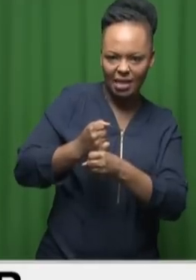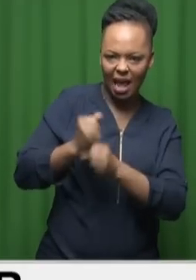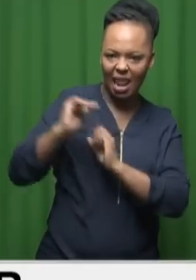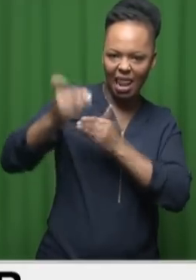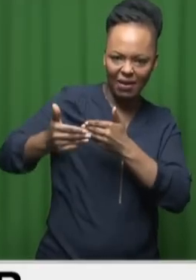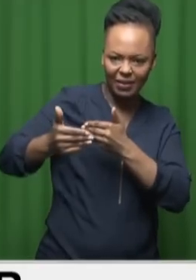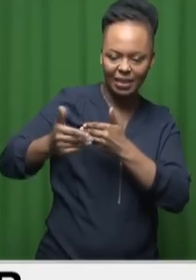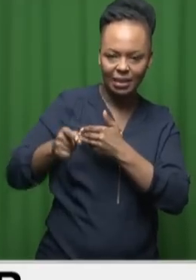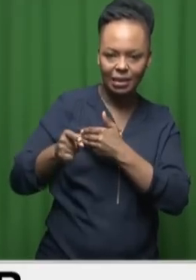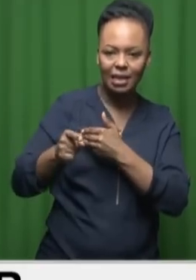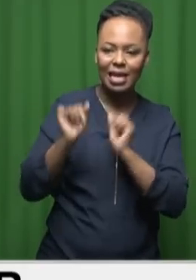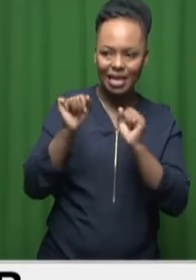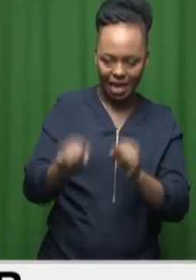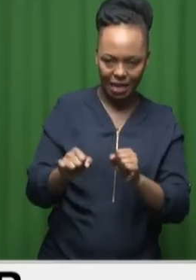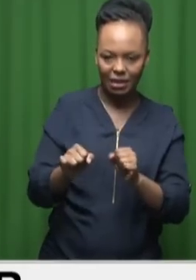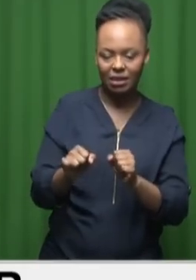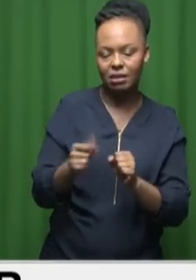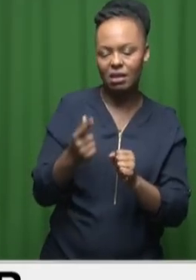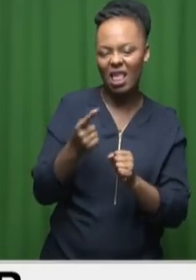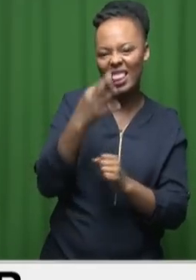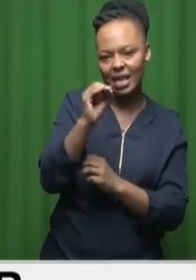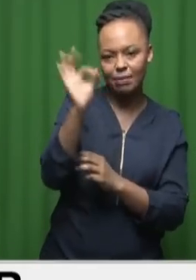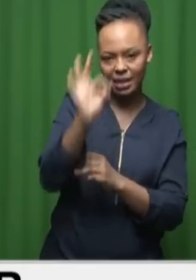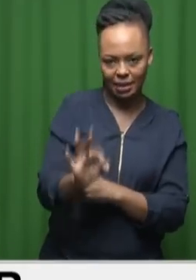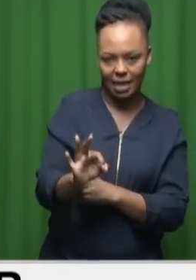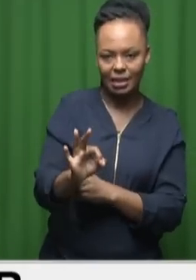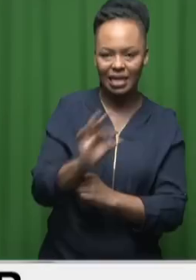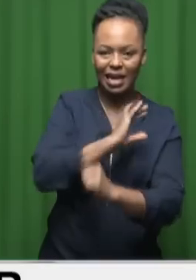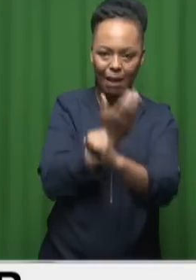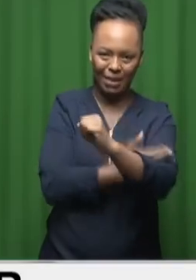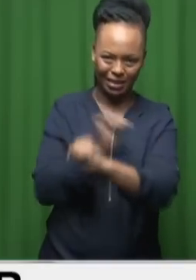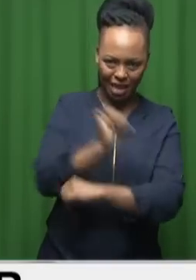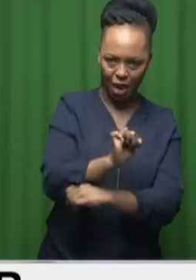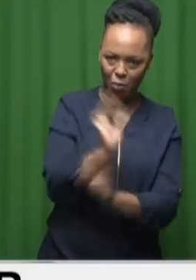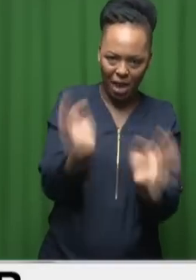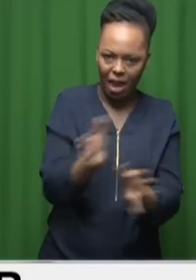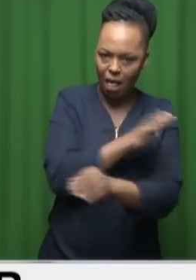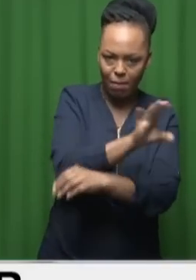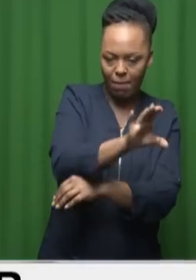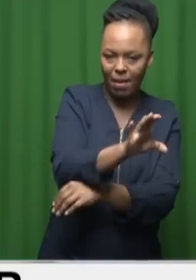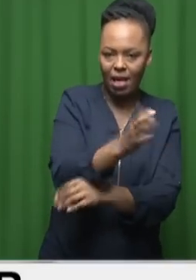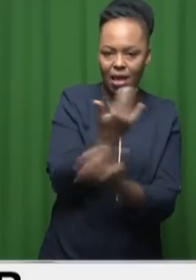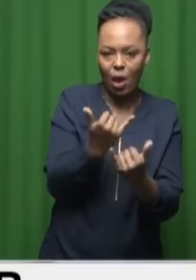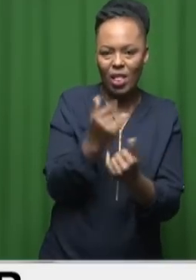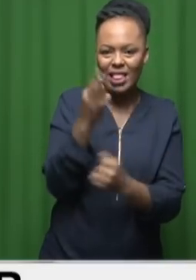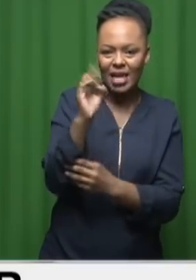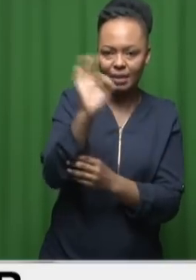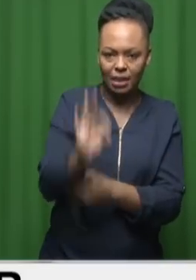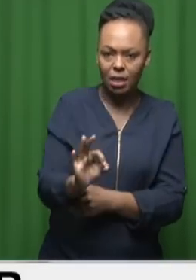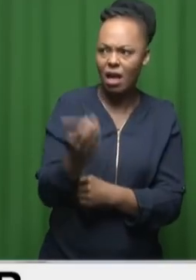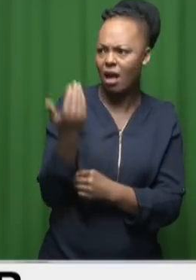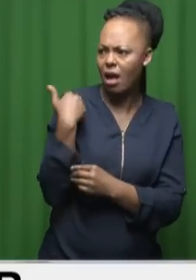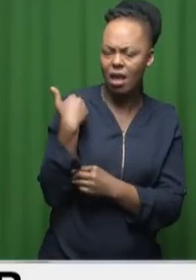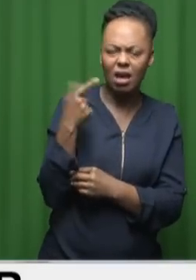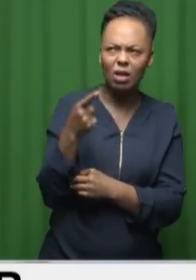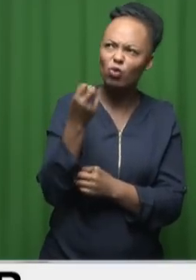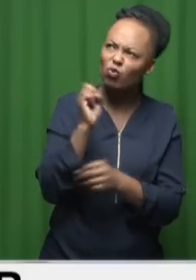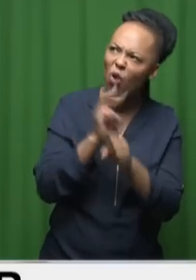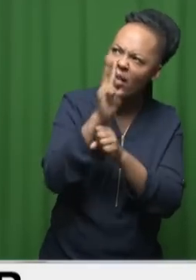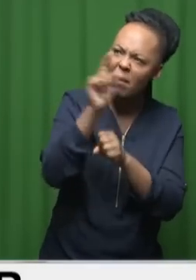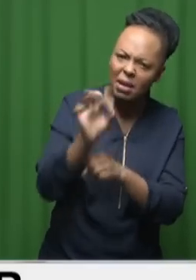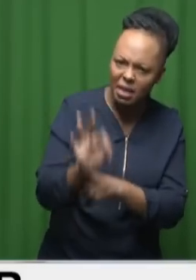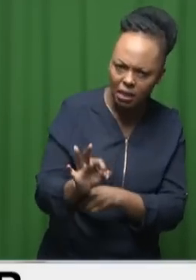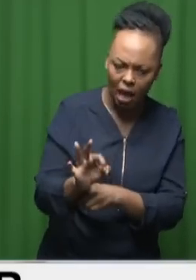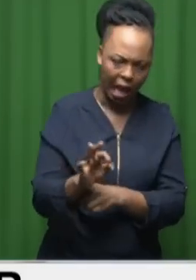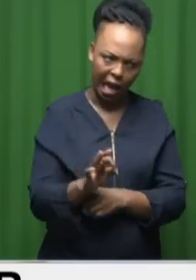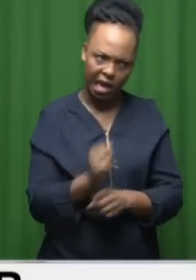left, but it's running. It often runs at 30% capacity factor. Yes, at some it's a point third. it was running at 12%. So well, I haven't